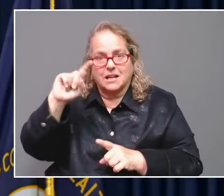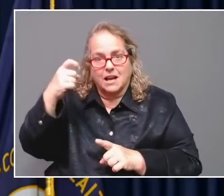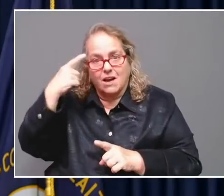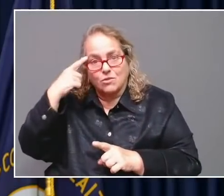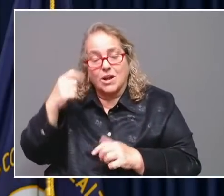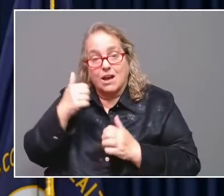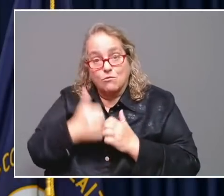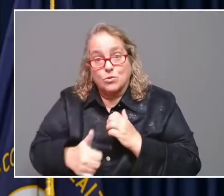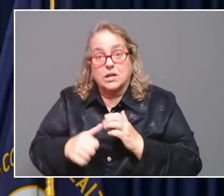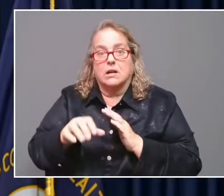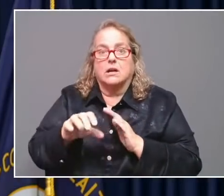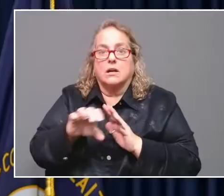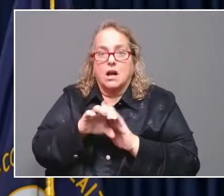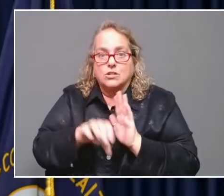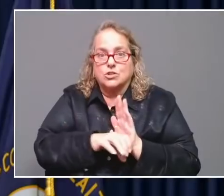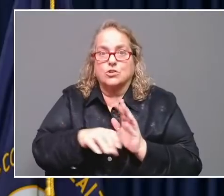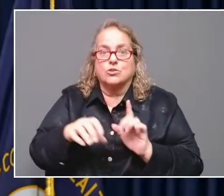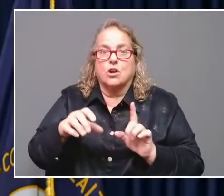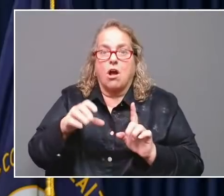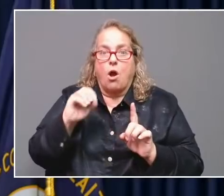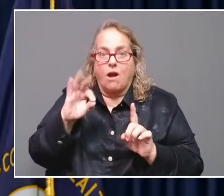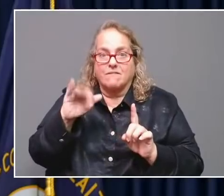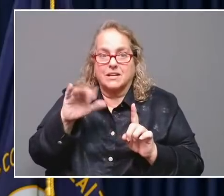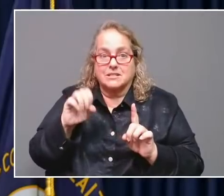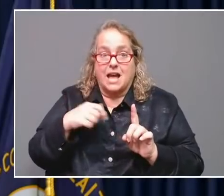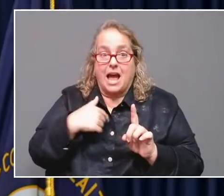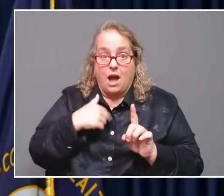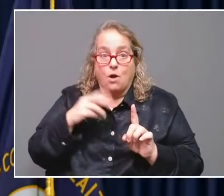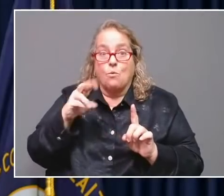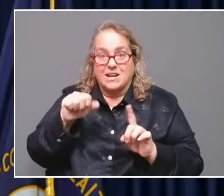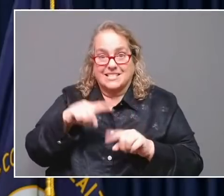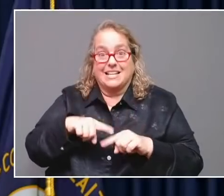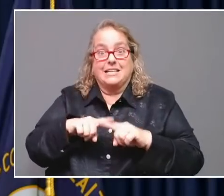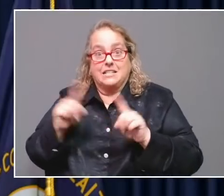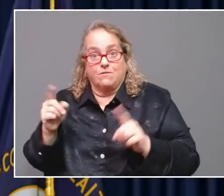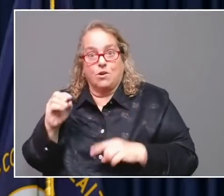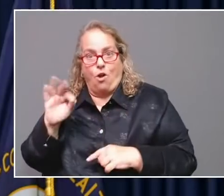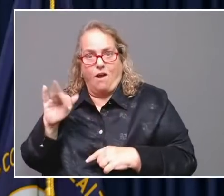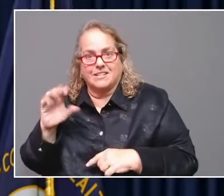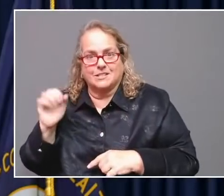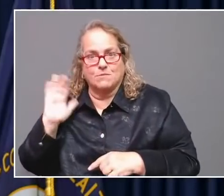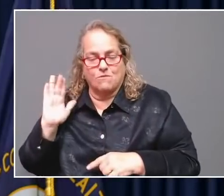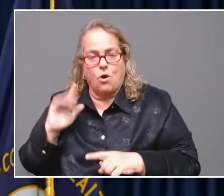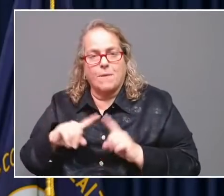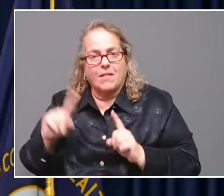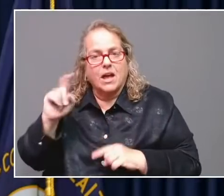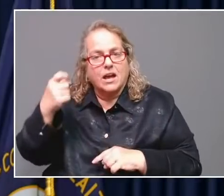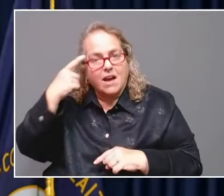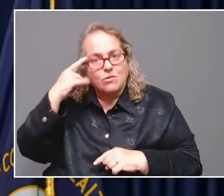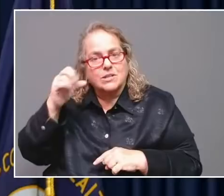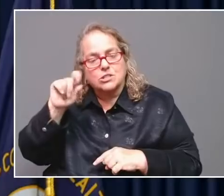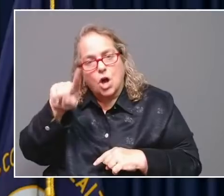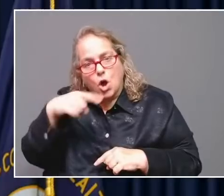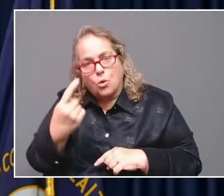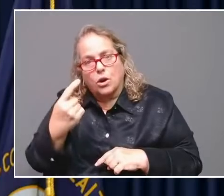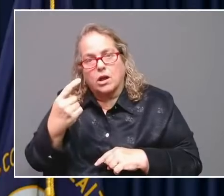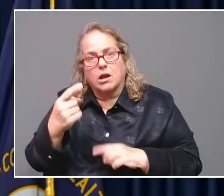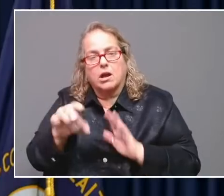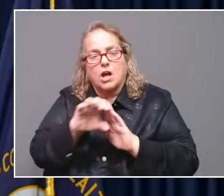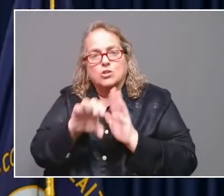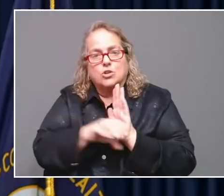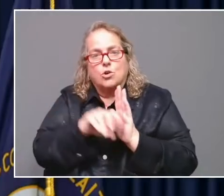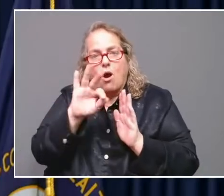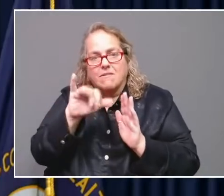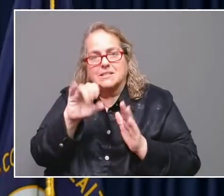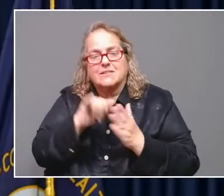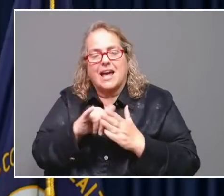important. I was in a different constitutional office, but the governor is the only constitutional office that has the